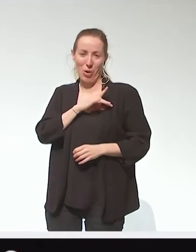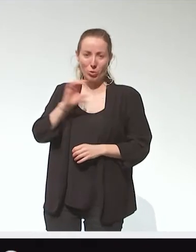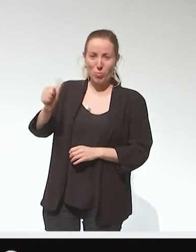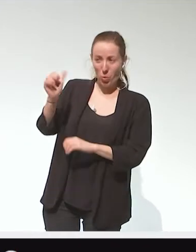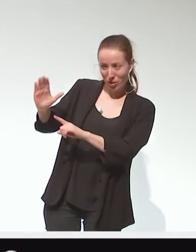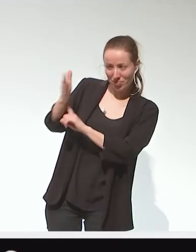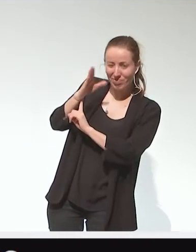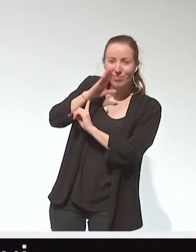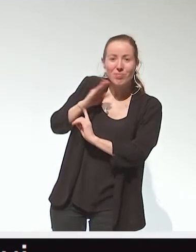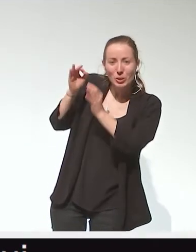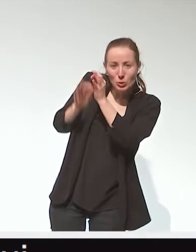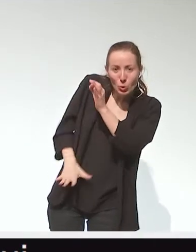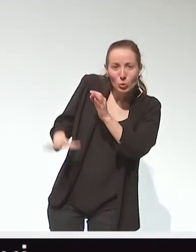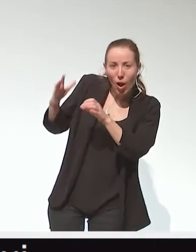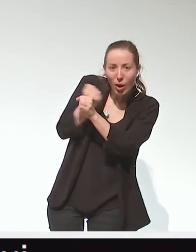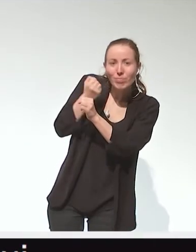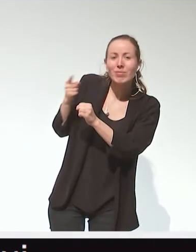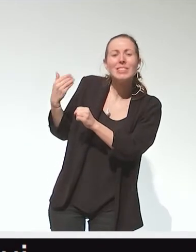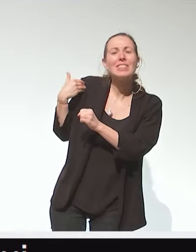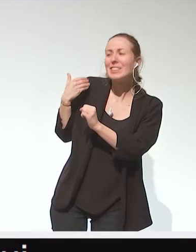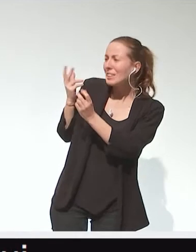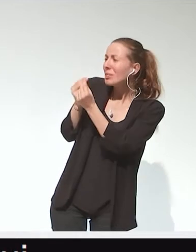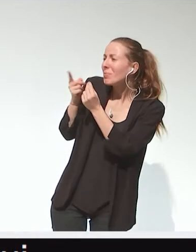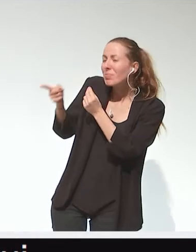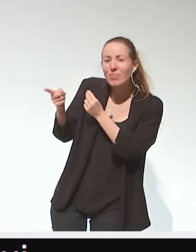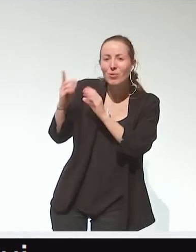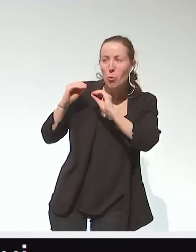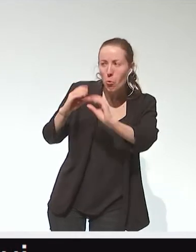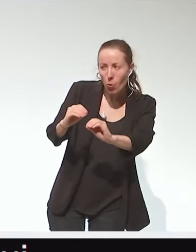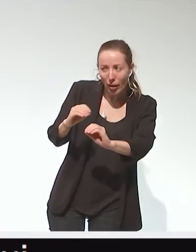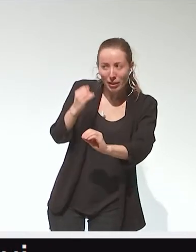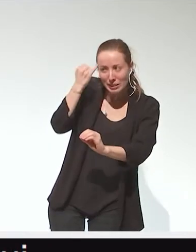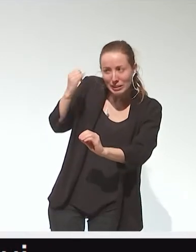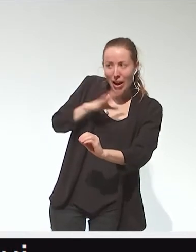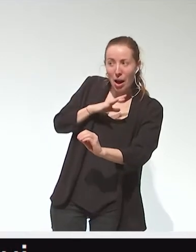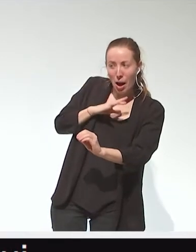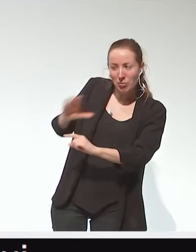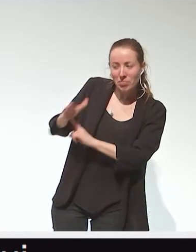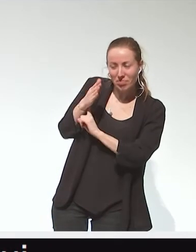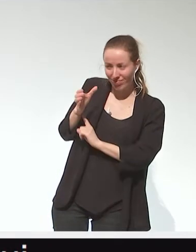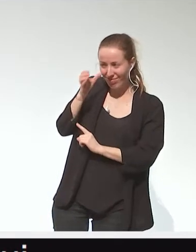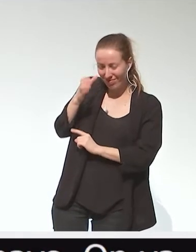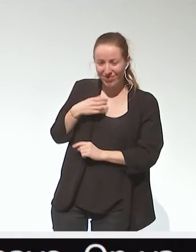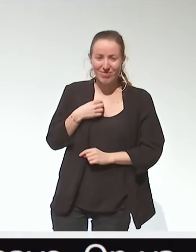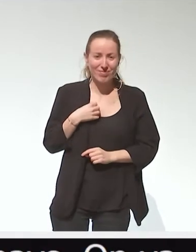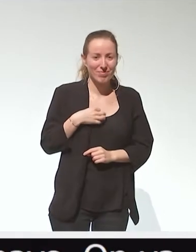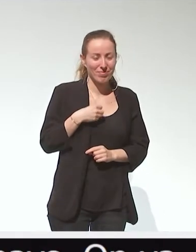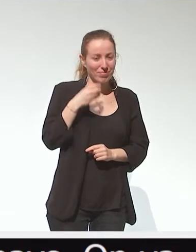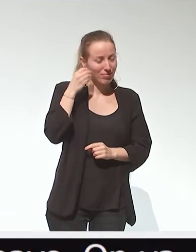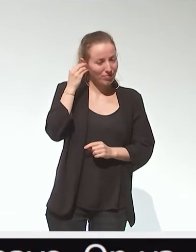share. Let's start with Ireland once again. So hands-on things that you'd like to share with